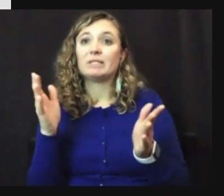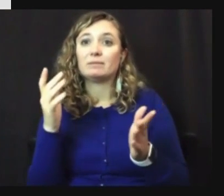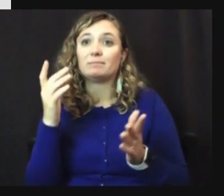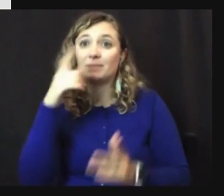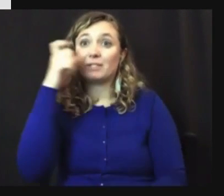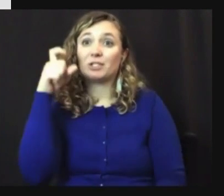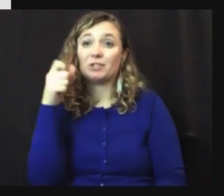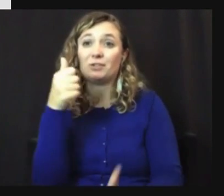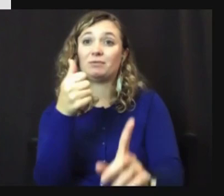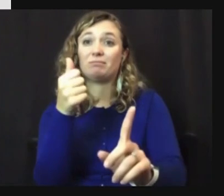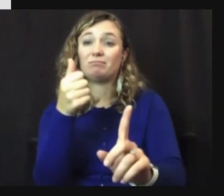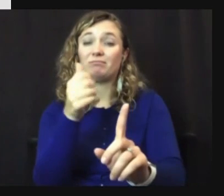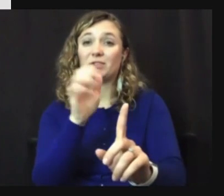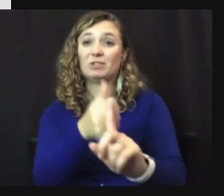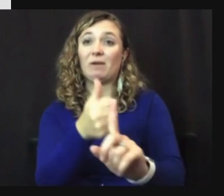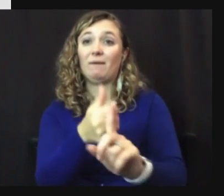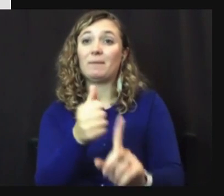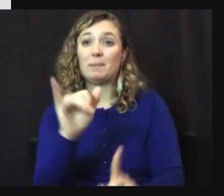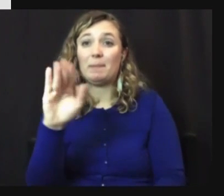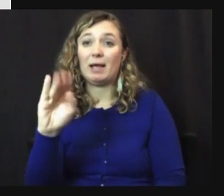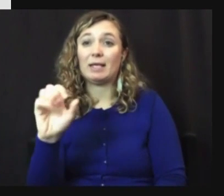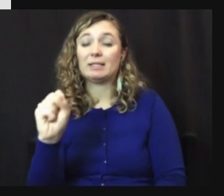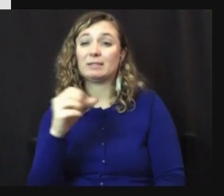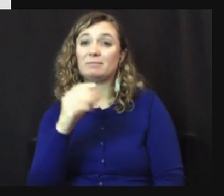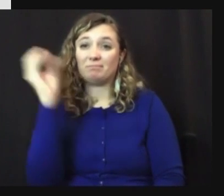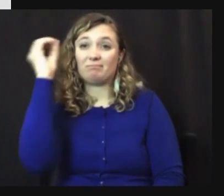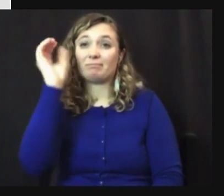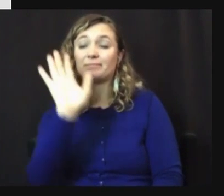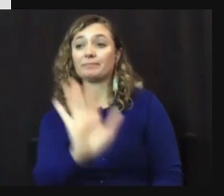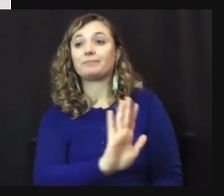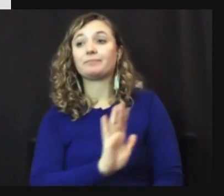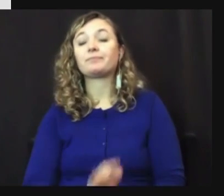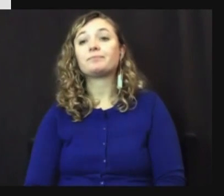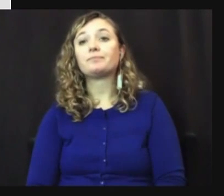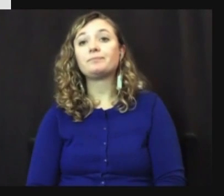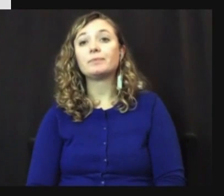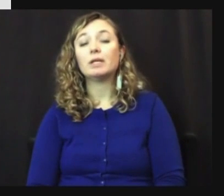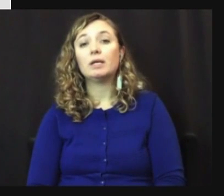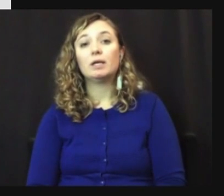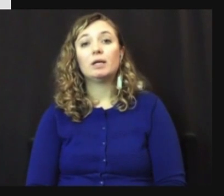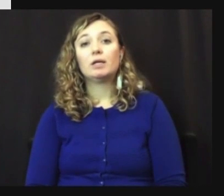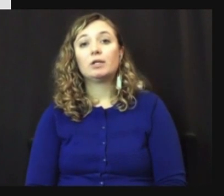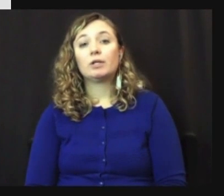So you end up being punished by not being able to get the reward that you want,